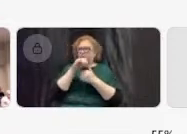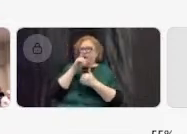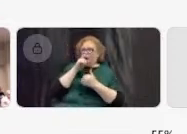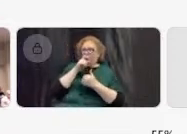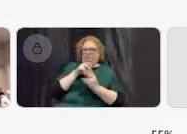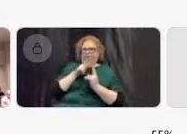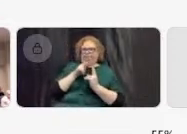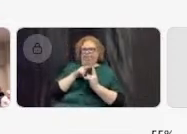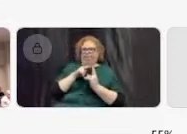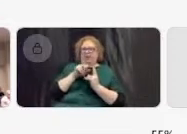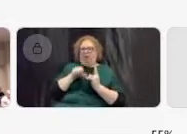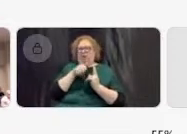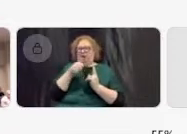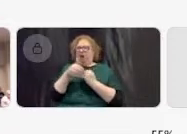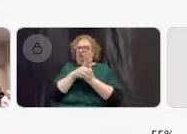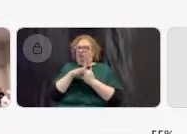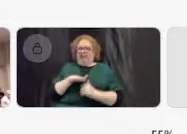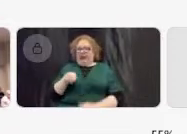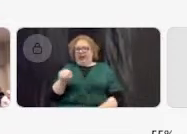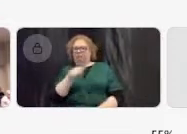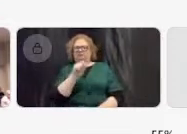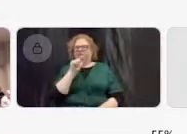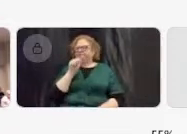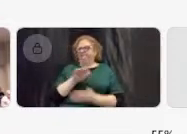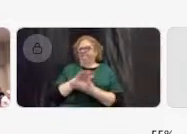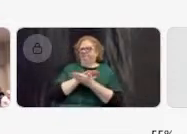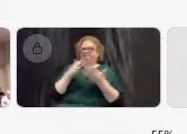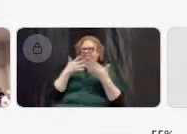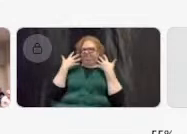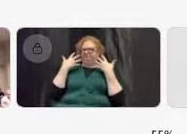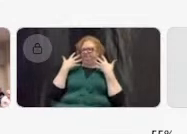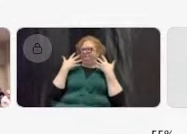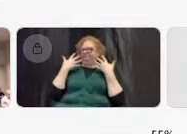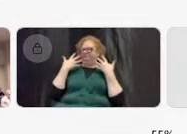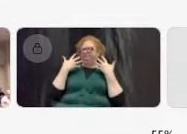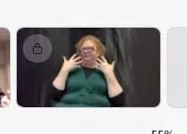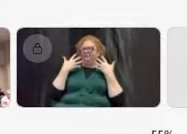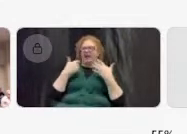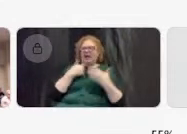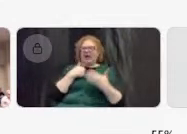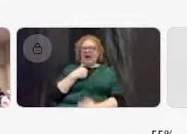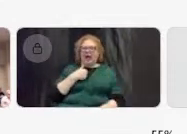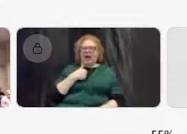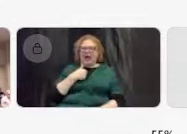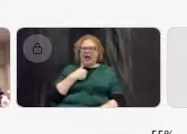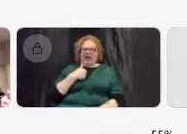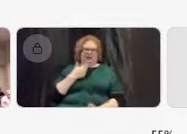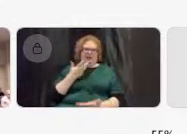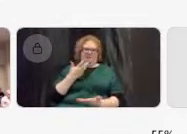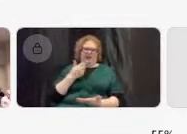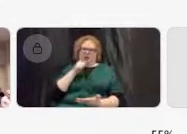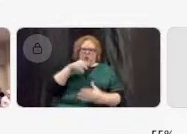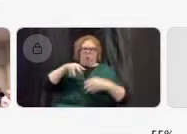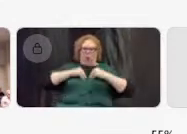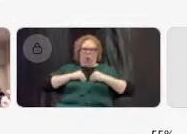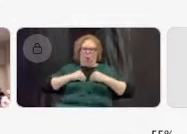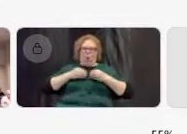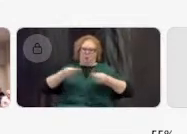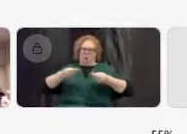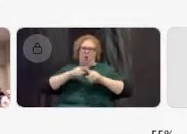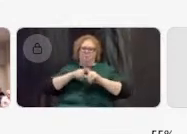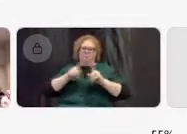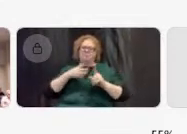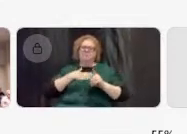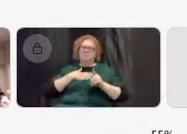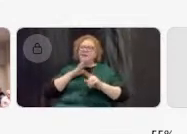Like none of them, like when I've recognized them, because I'm out in the property, I run, I bike, I love the area. My daughters went to